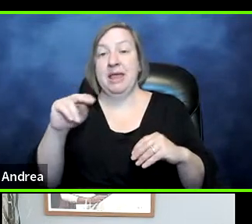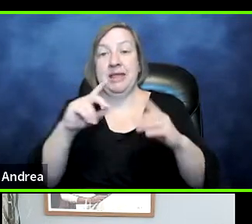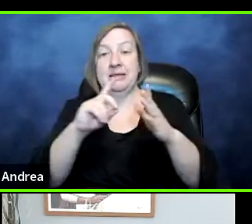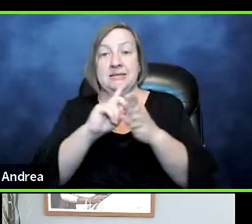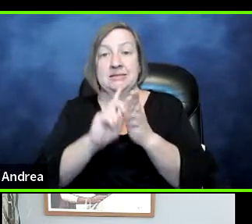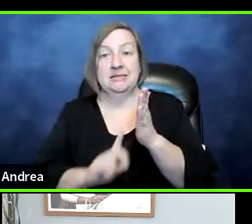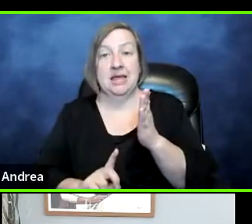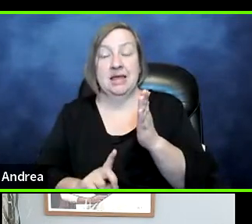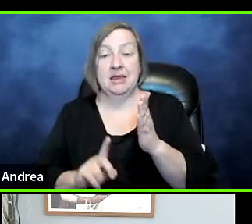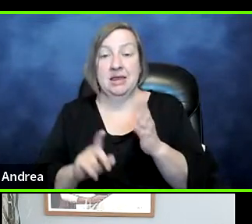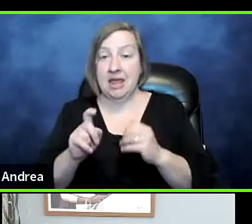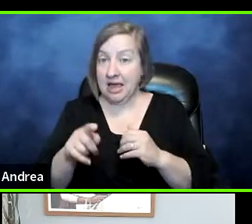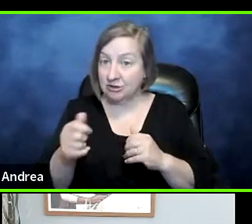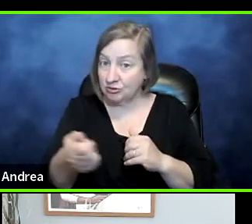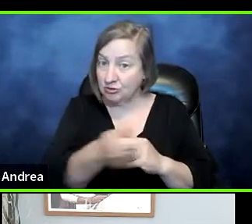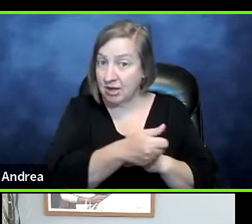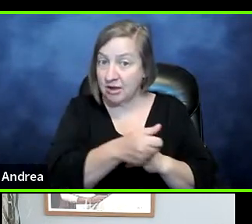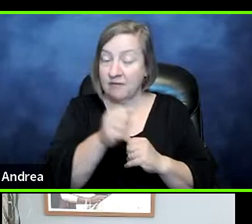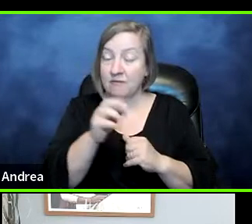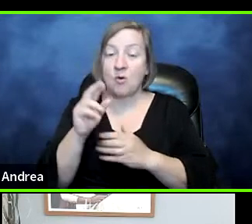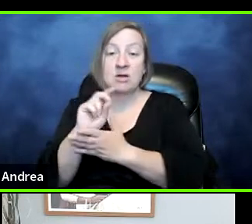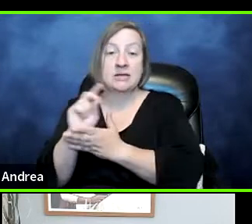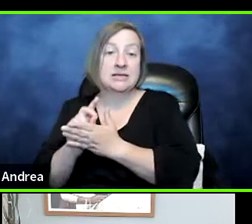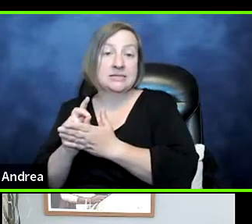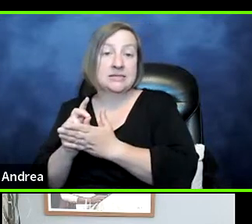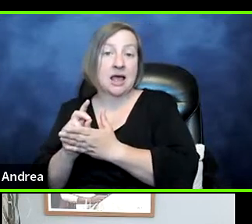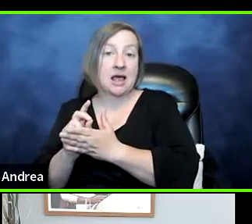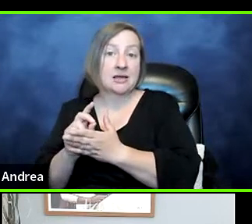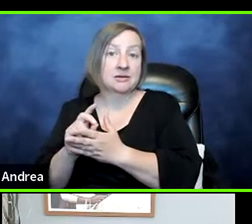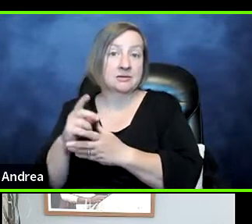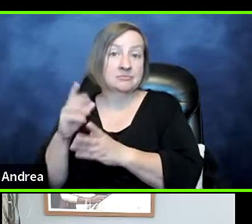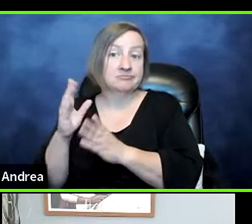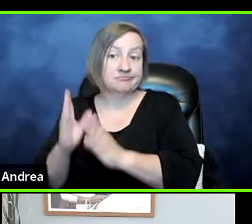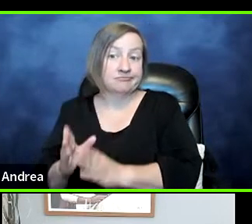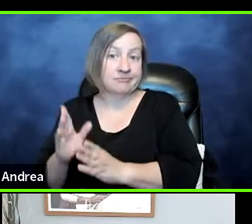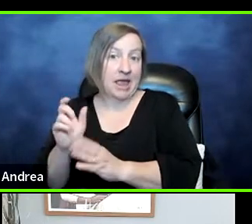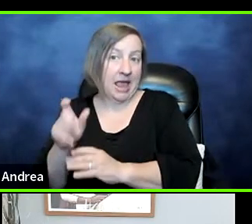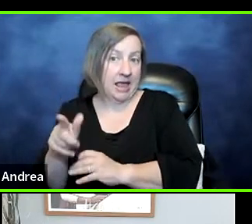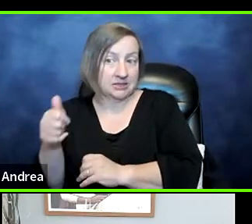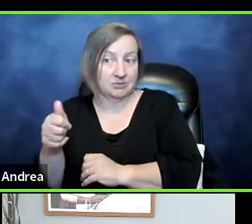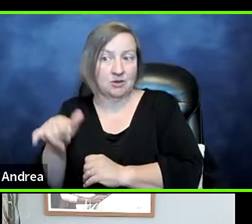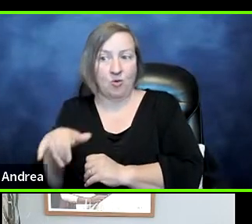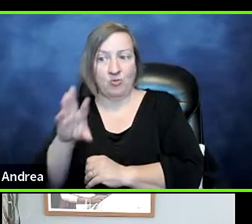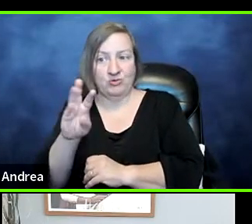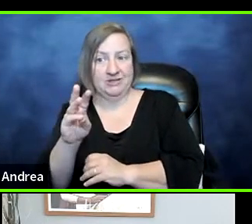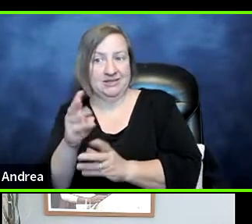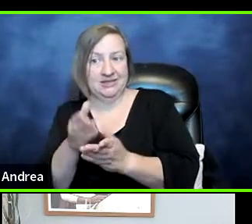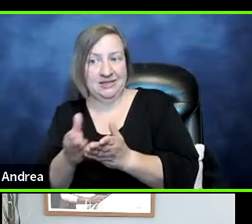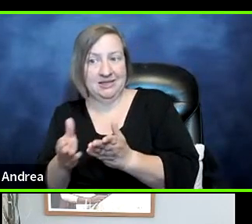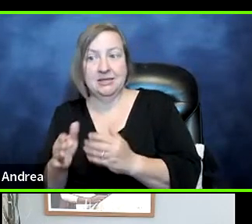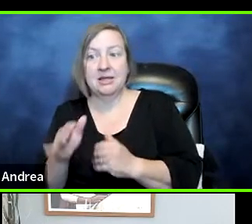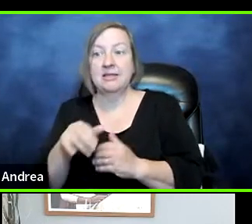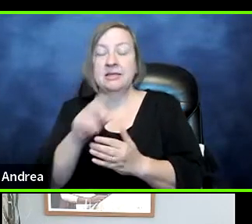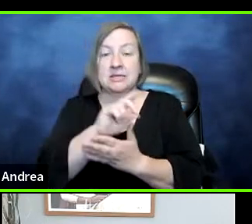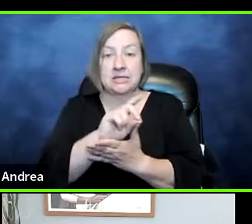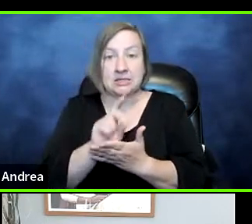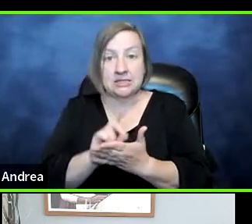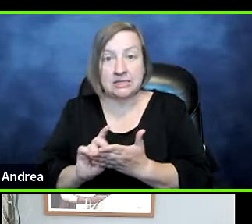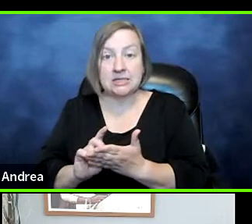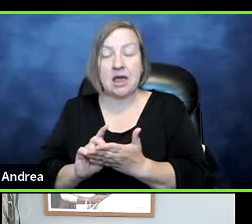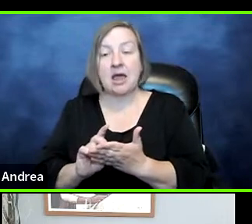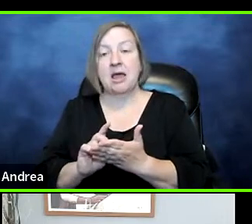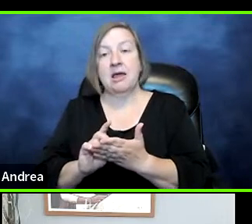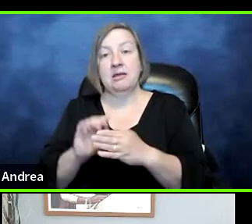ask yourselves, or have the design crew ask themselves those 6 items. Does this design bear on the mobility